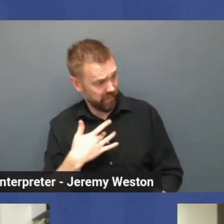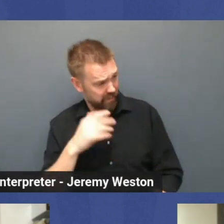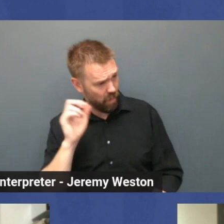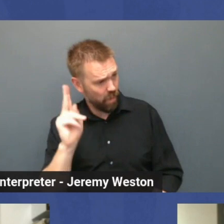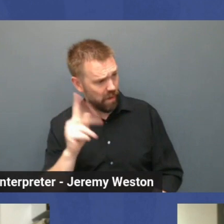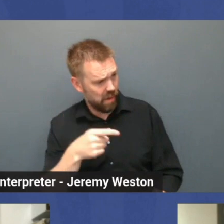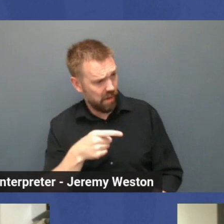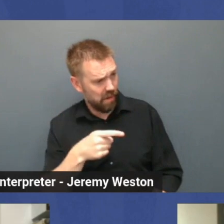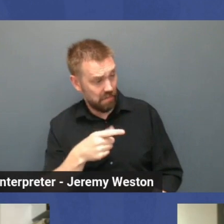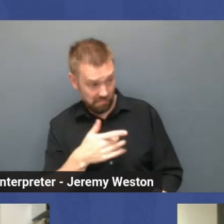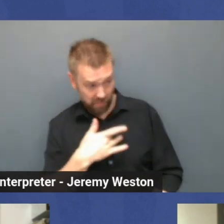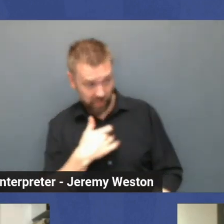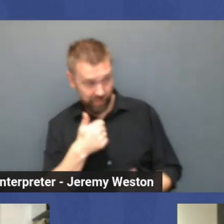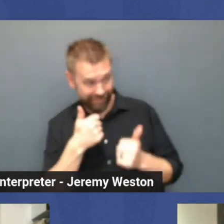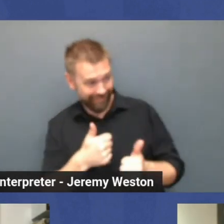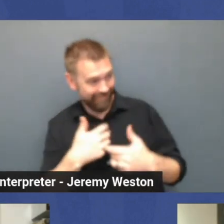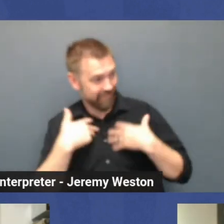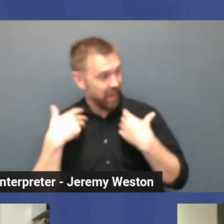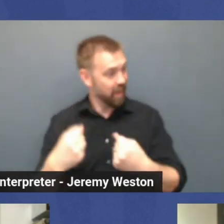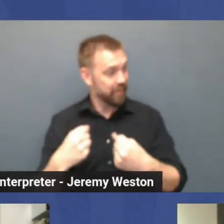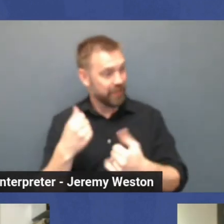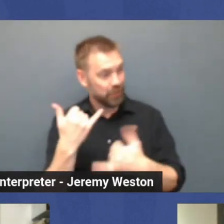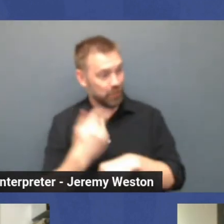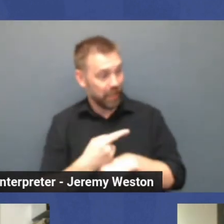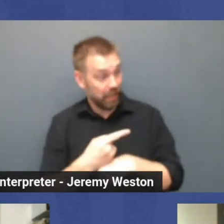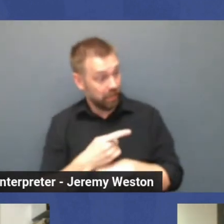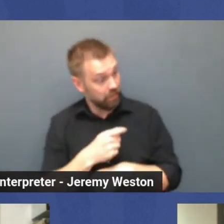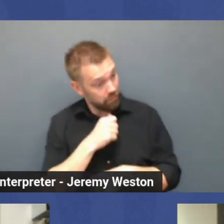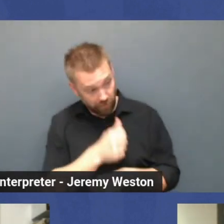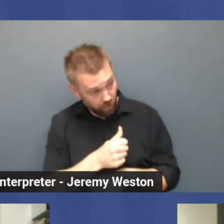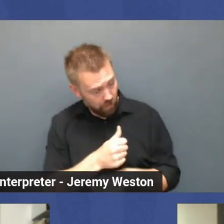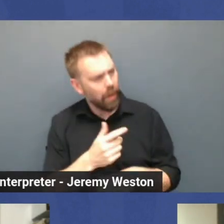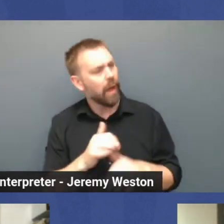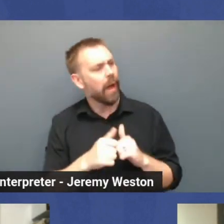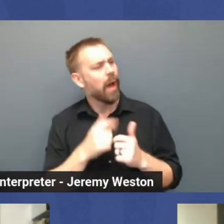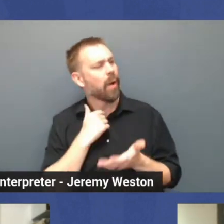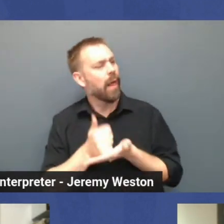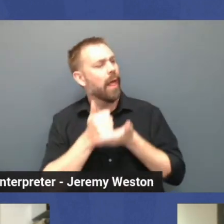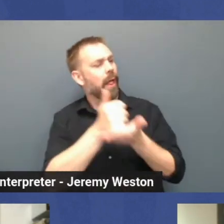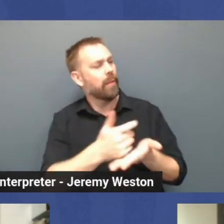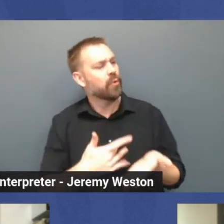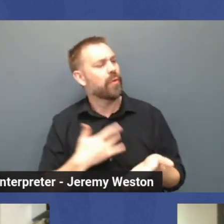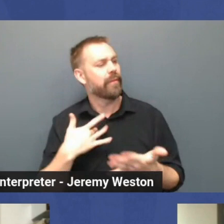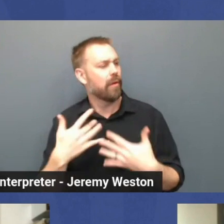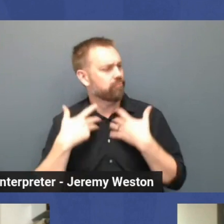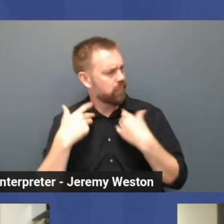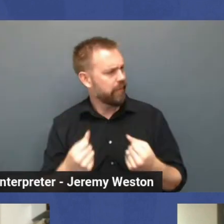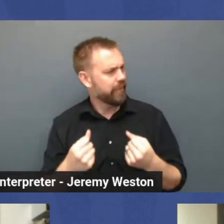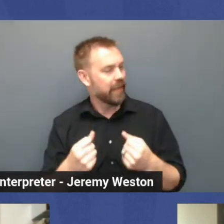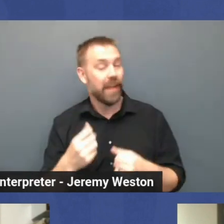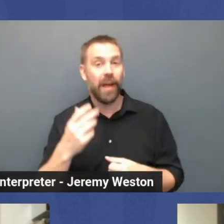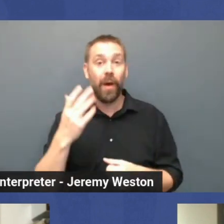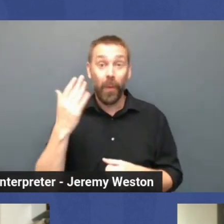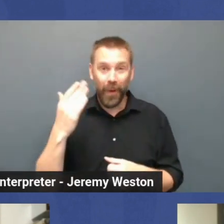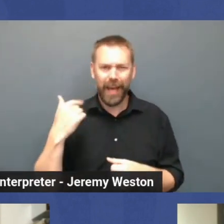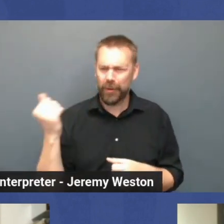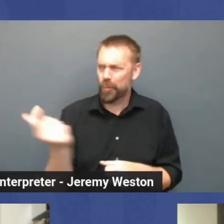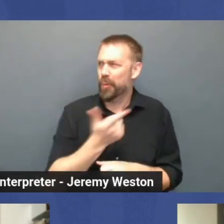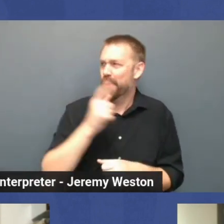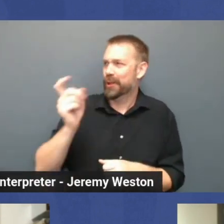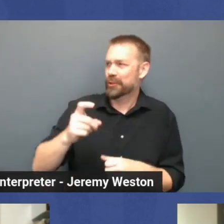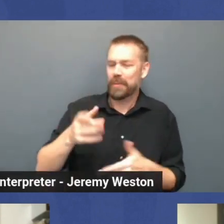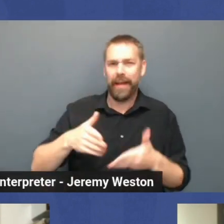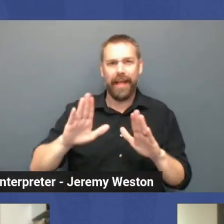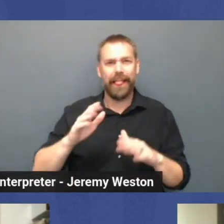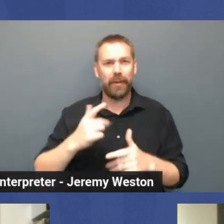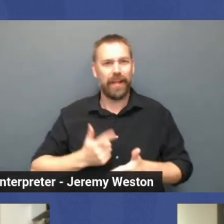do you feel confident today? If not, how can I make you feel more confident? Because we all deserve to live in our skin, in our truth, right? I think that's something we could just